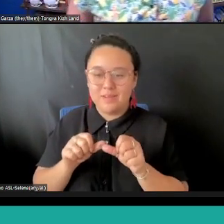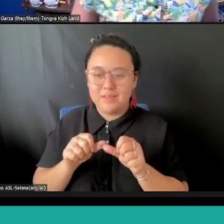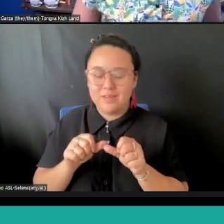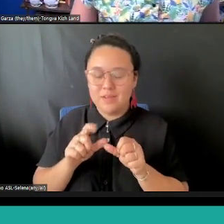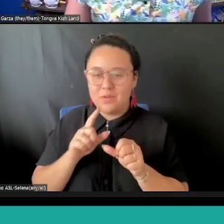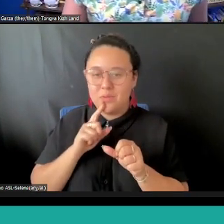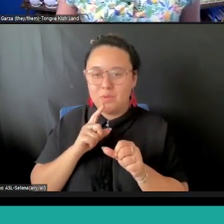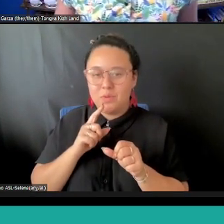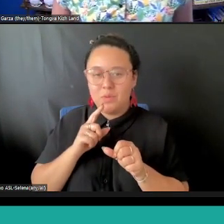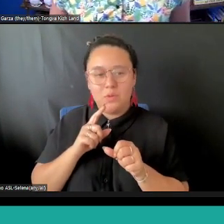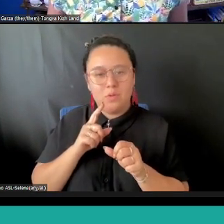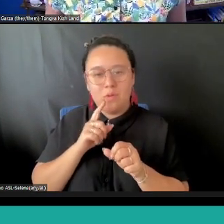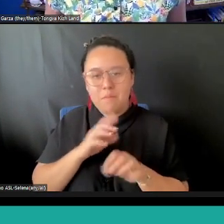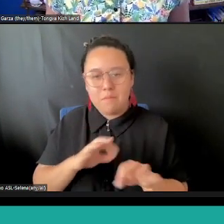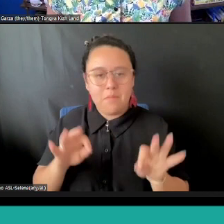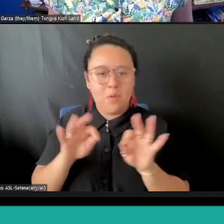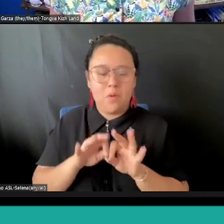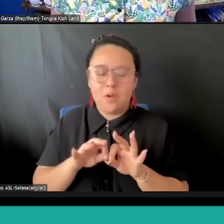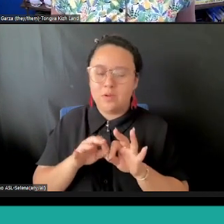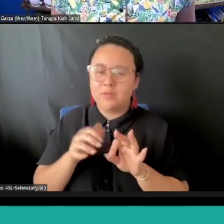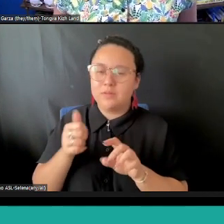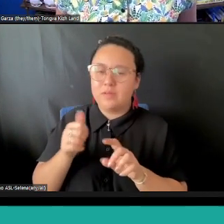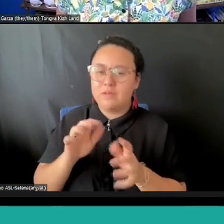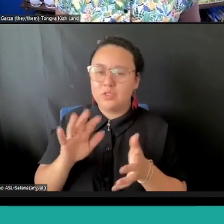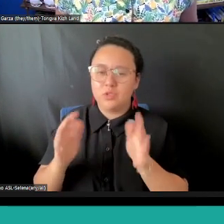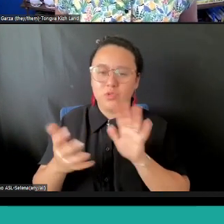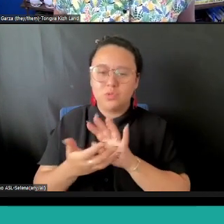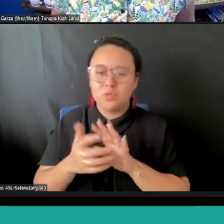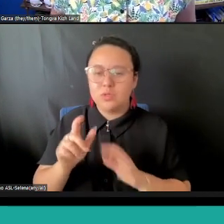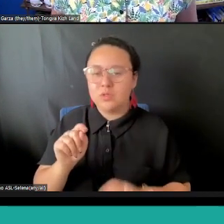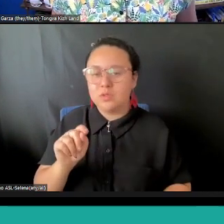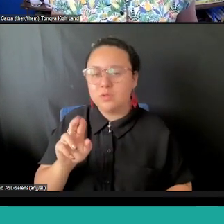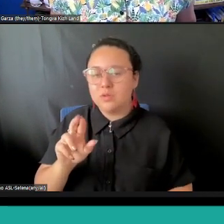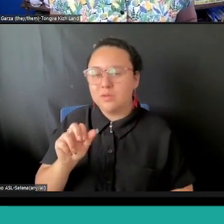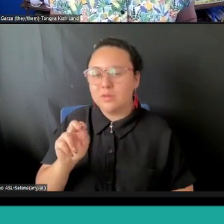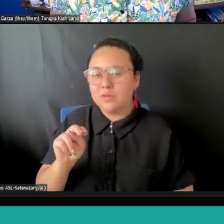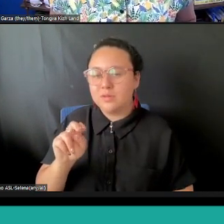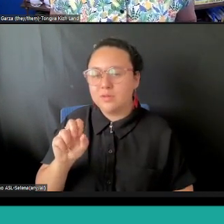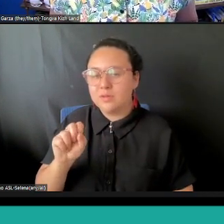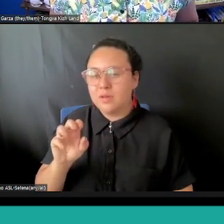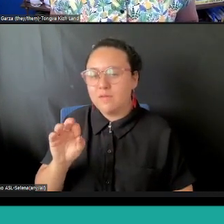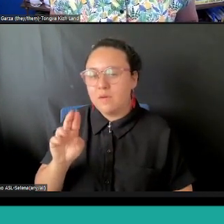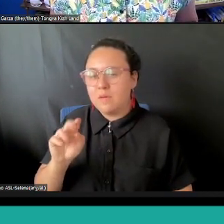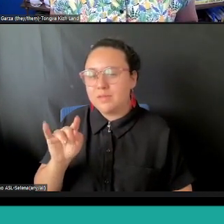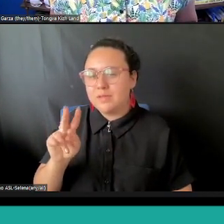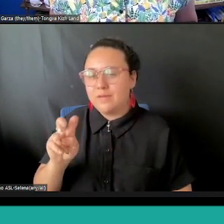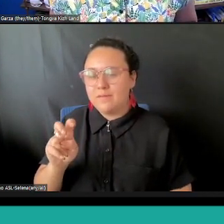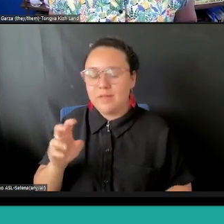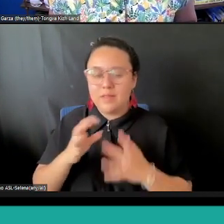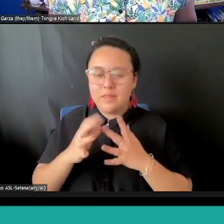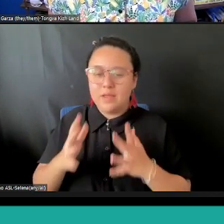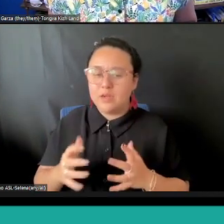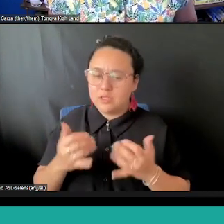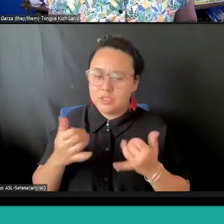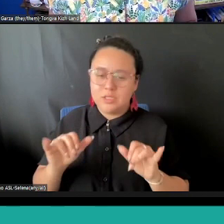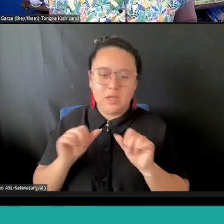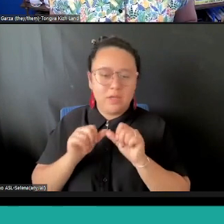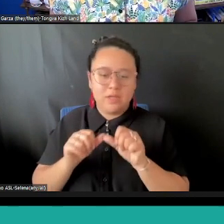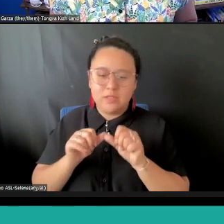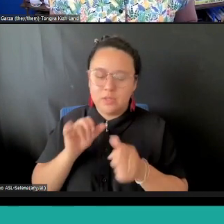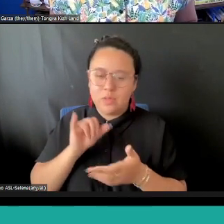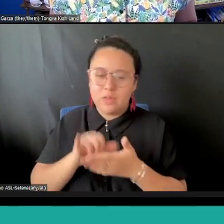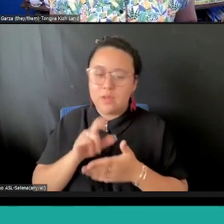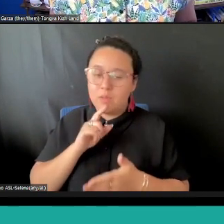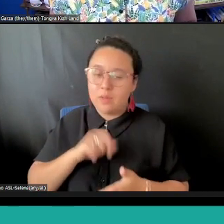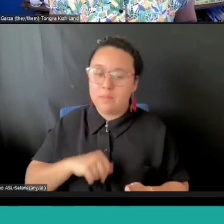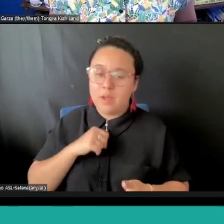as a transformative leader, which she certainly is and continues to be with her legacy. And it's a source of pride for us that she was not only